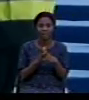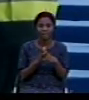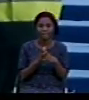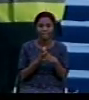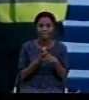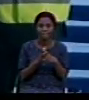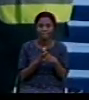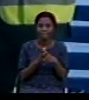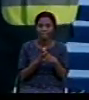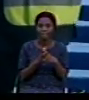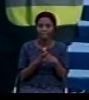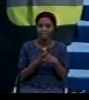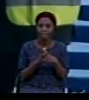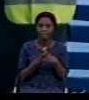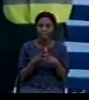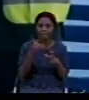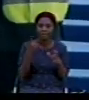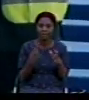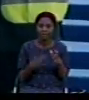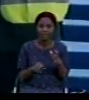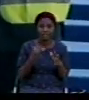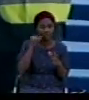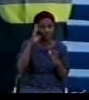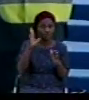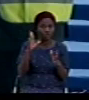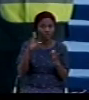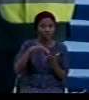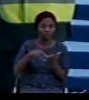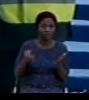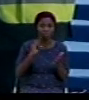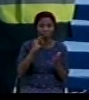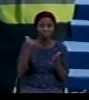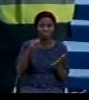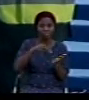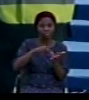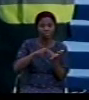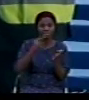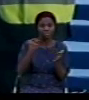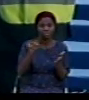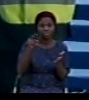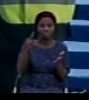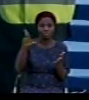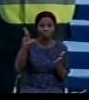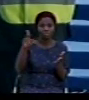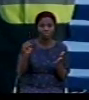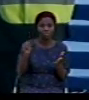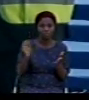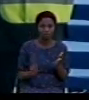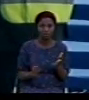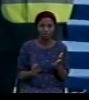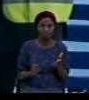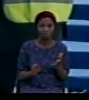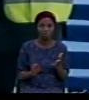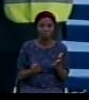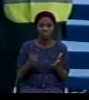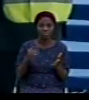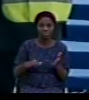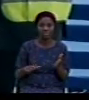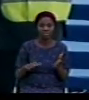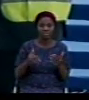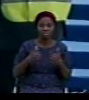The woman standing beside me is a nurse. She brought this child that has been running fever and was very